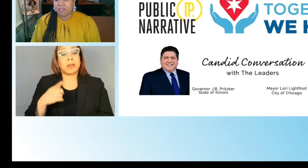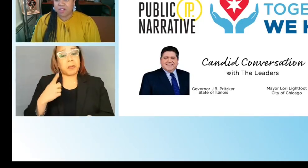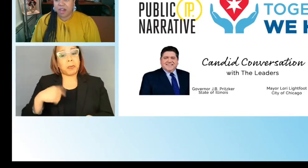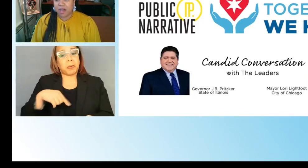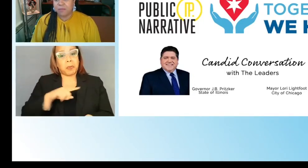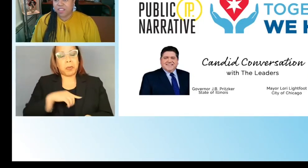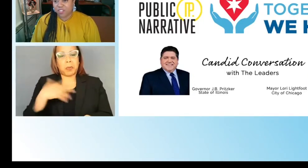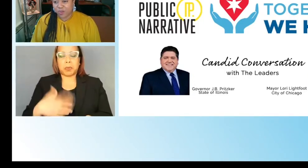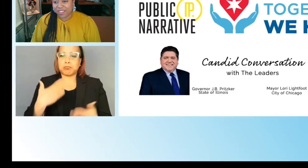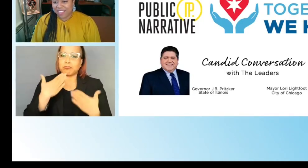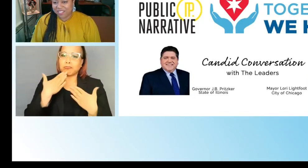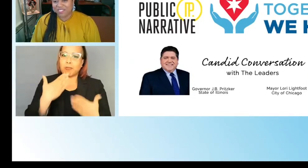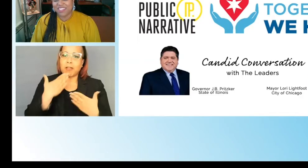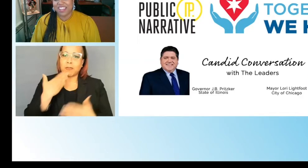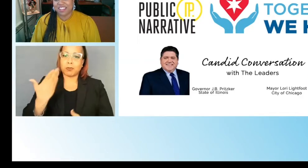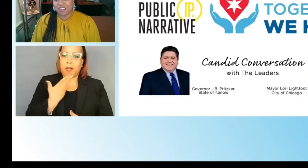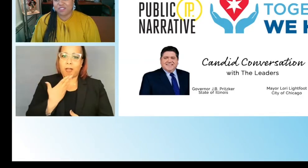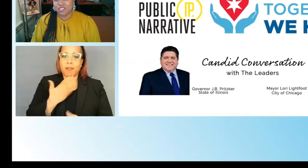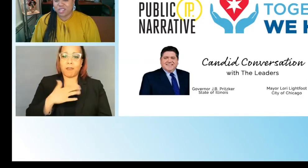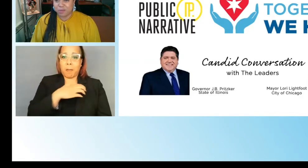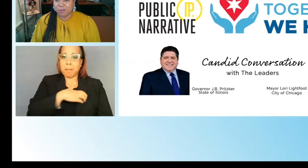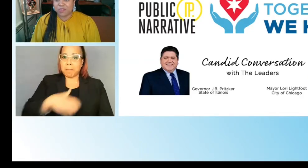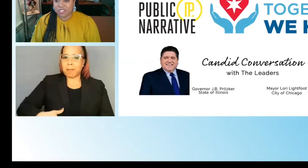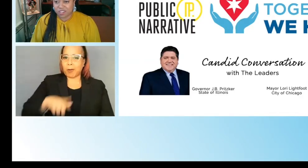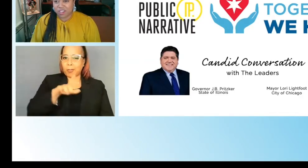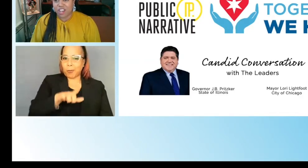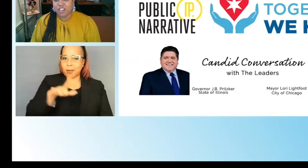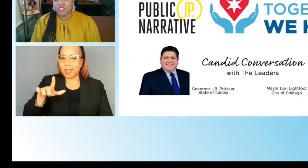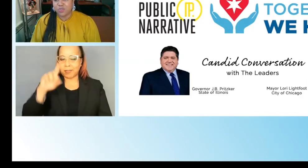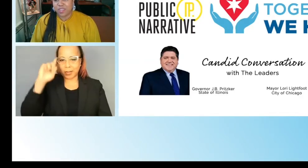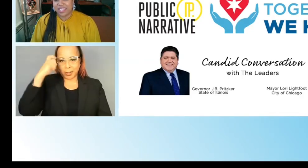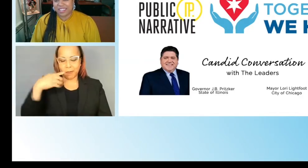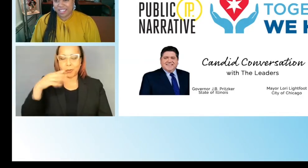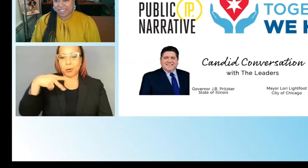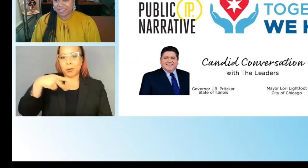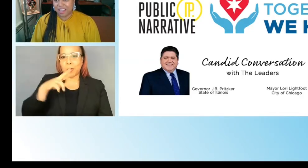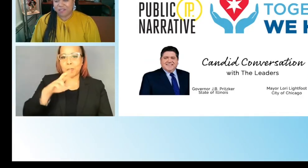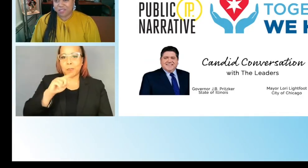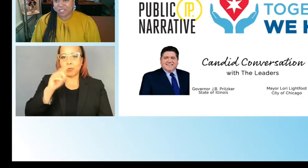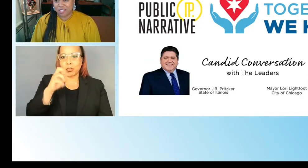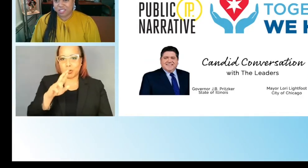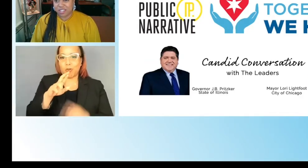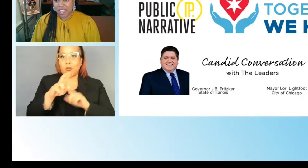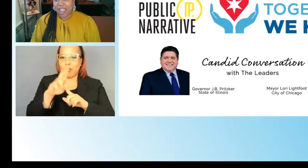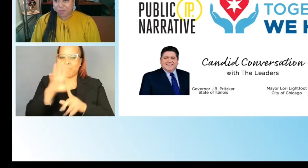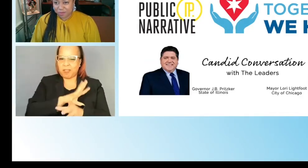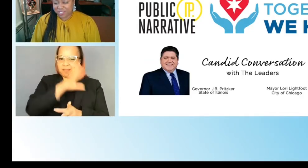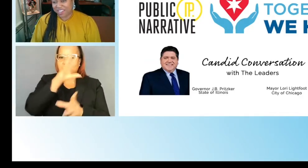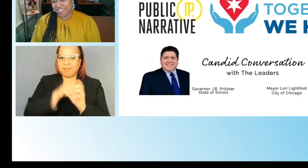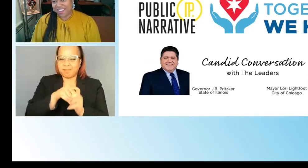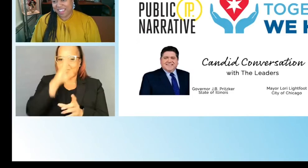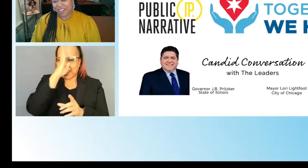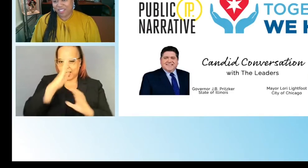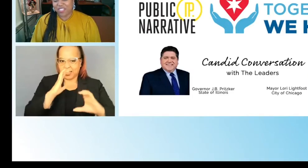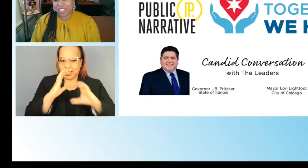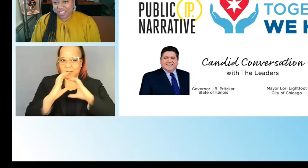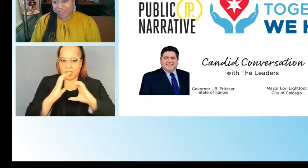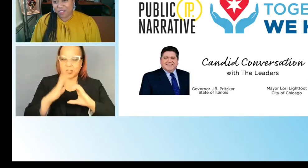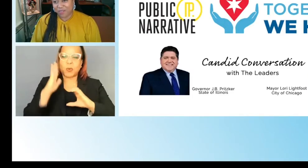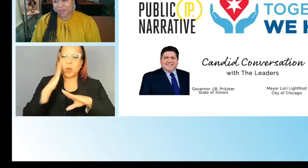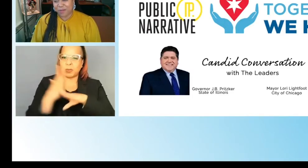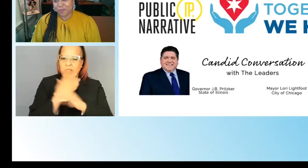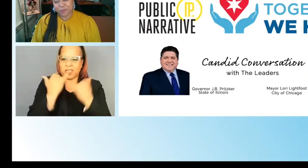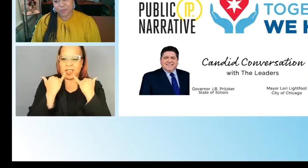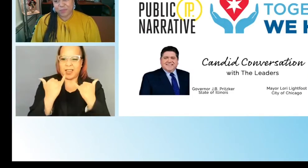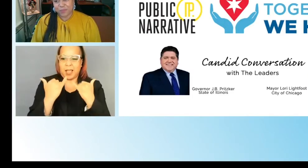grateful to have Mayor Lori Lightfoot and Governor J.B. Pritzker join in a candid conversation. And we will share that now.